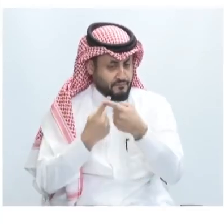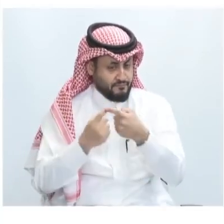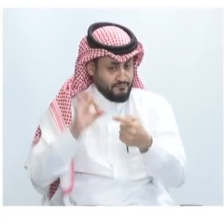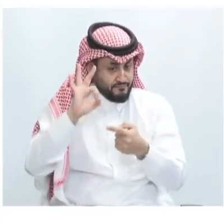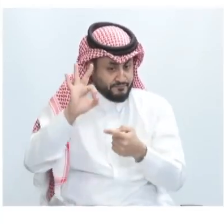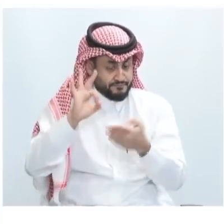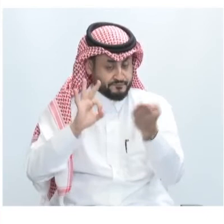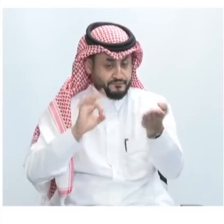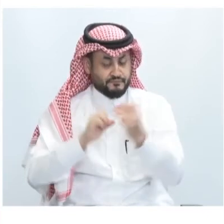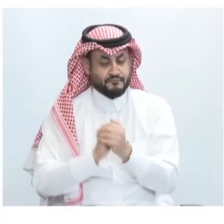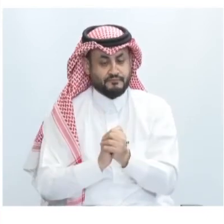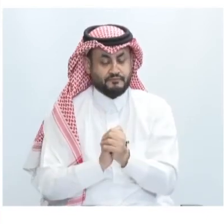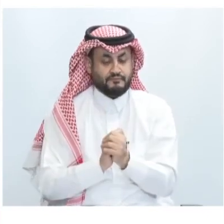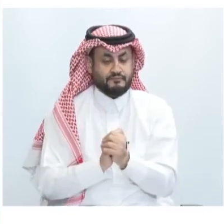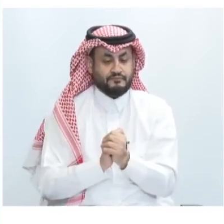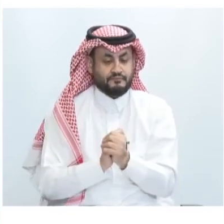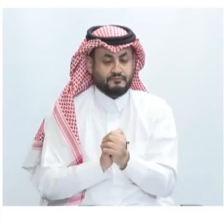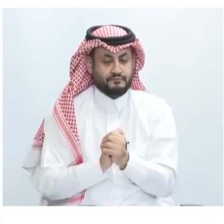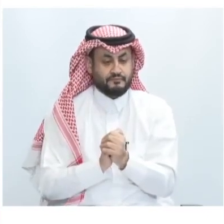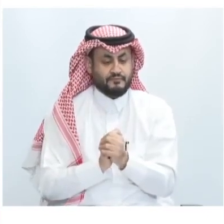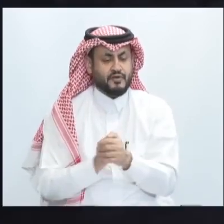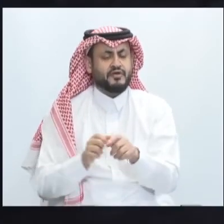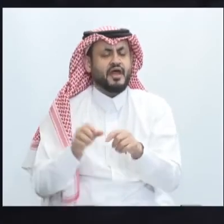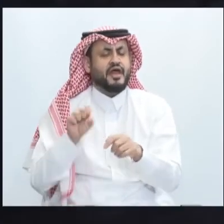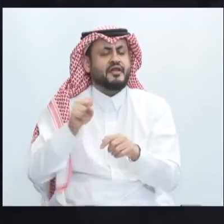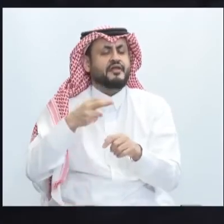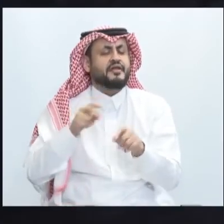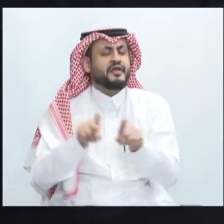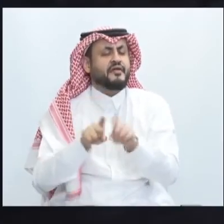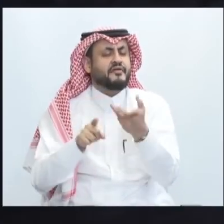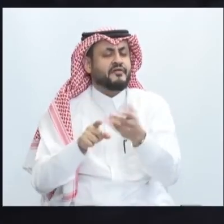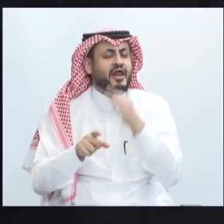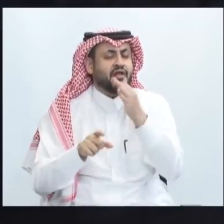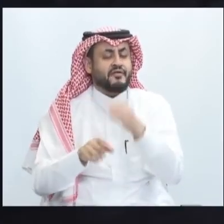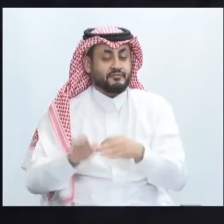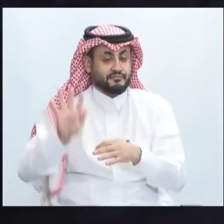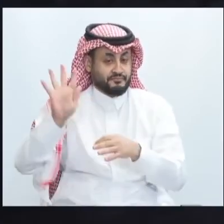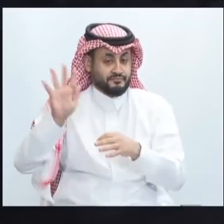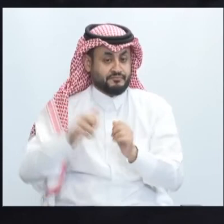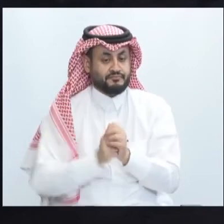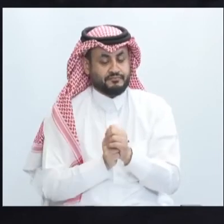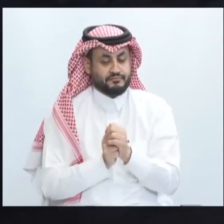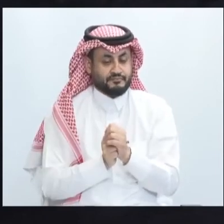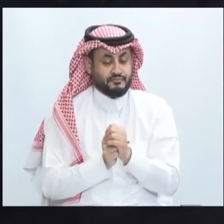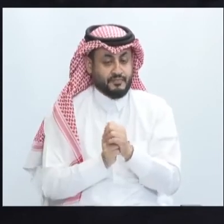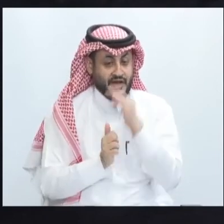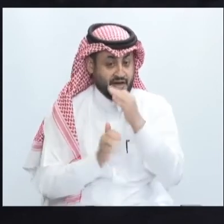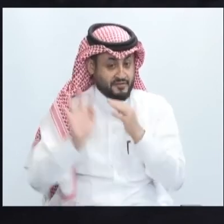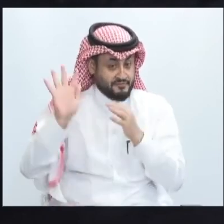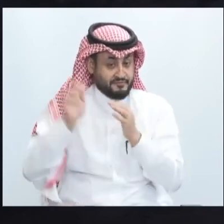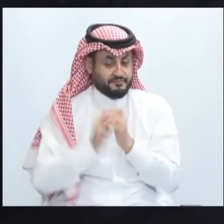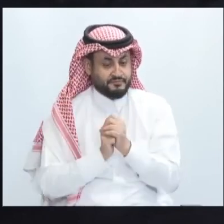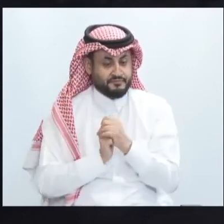so, if you have S and H together, we pronounce as sh. Sh. So this is sh, fish.